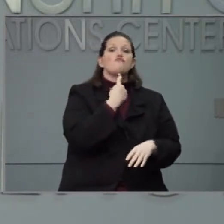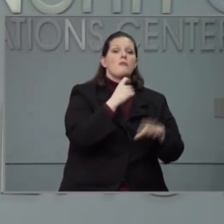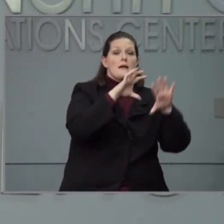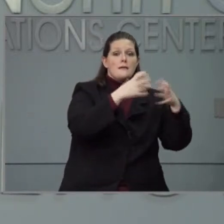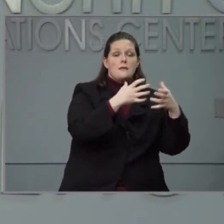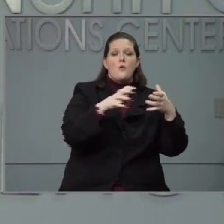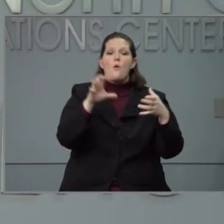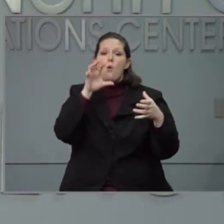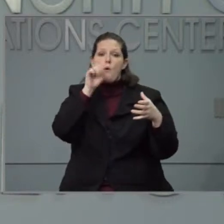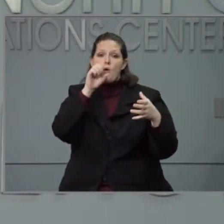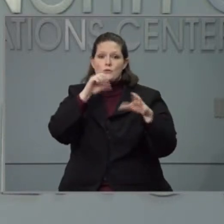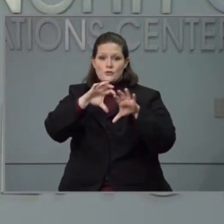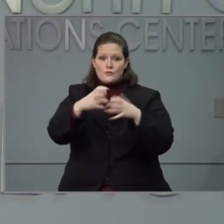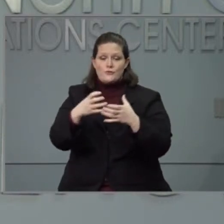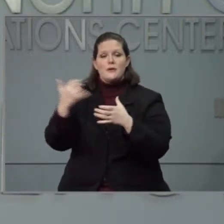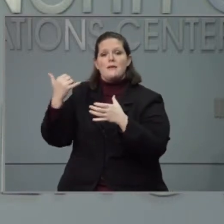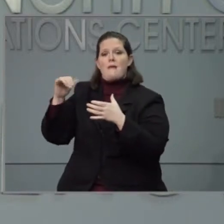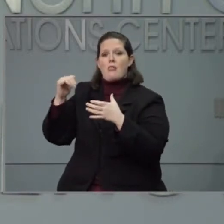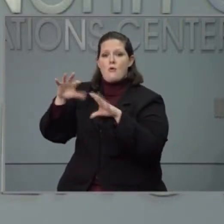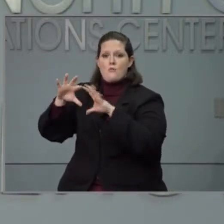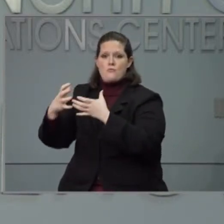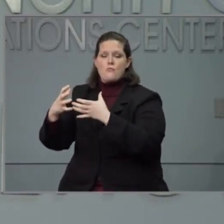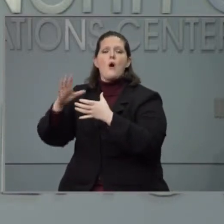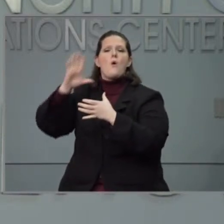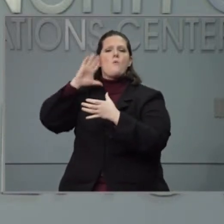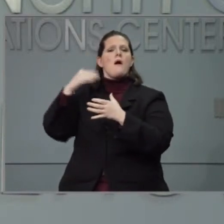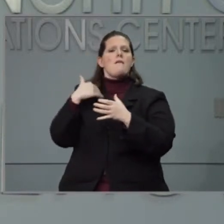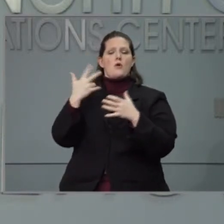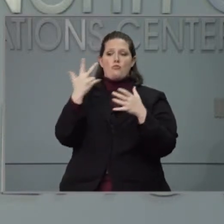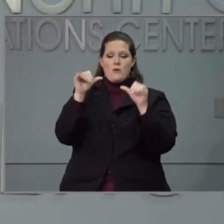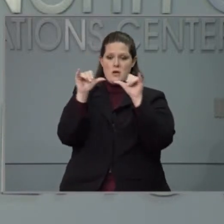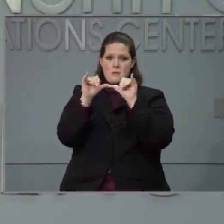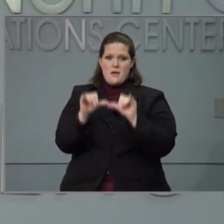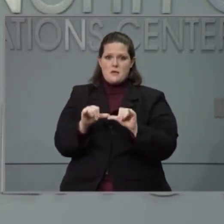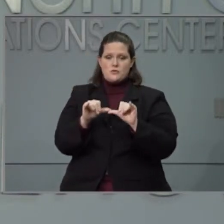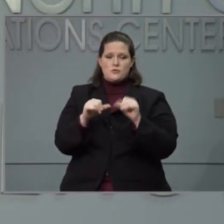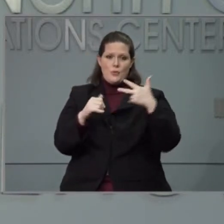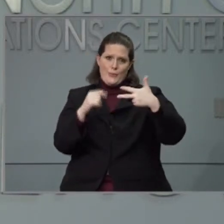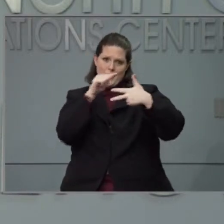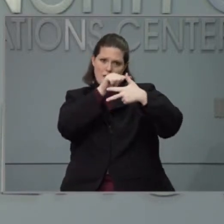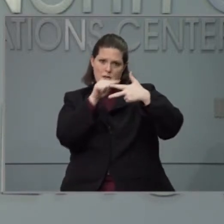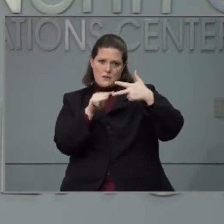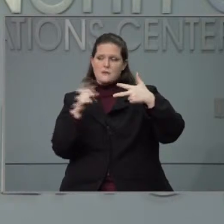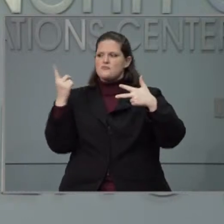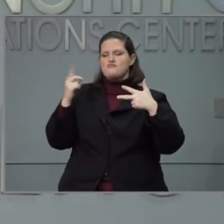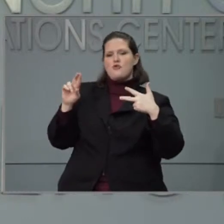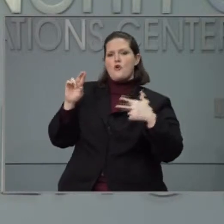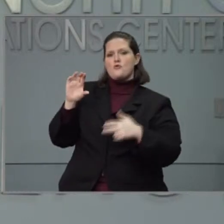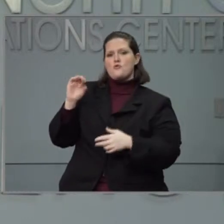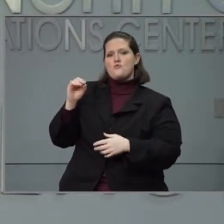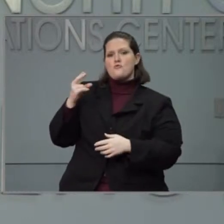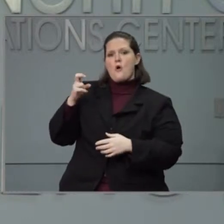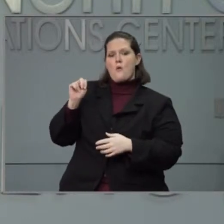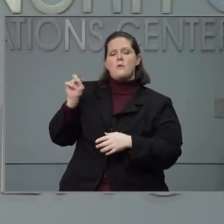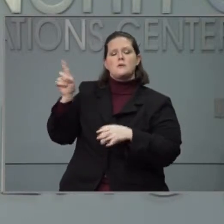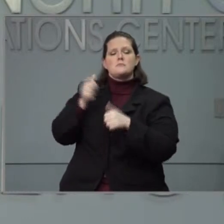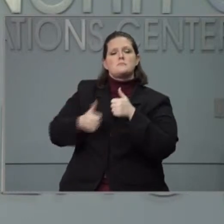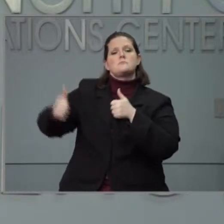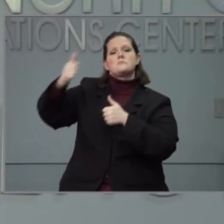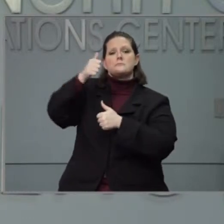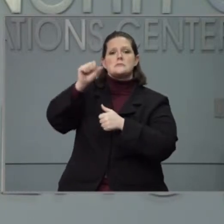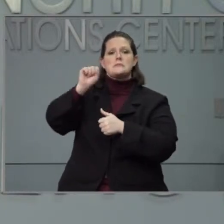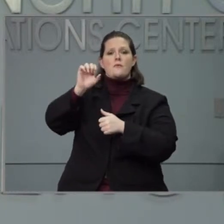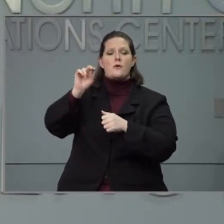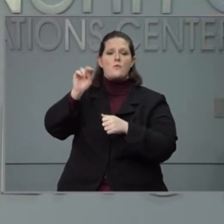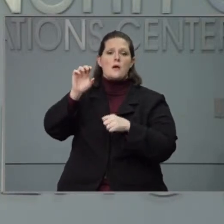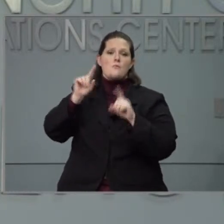using a combination of 3 specific metrics that Dr. Mandy Cohen, our Secretary of the North Carolina Department of Health and